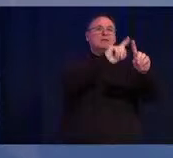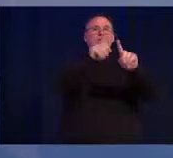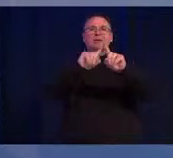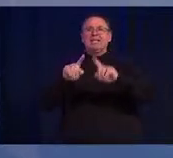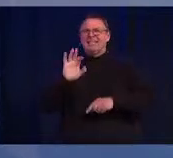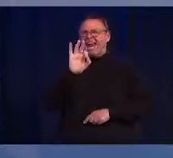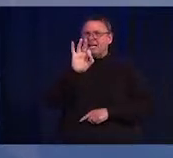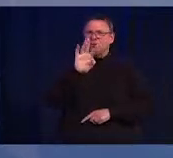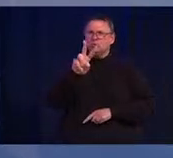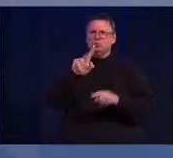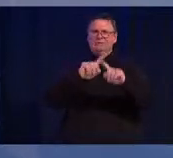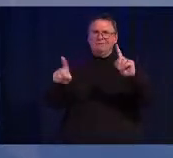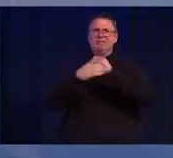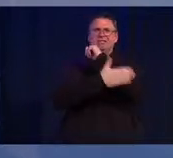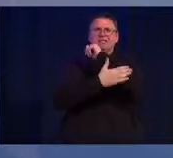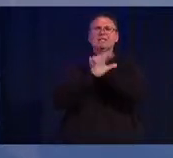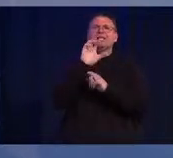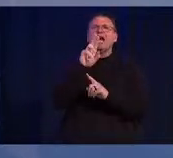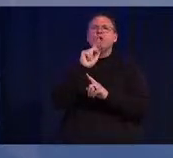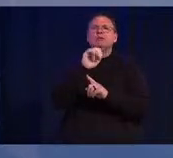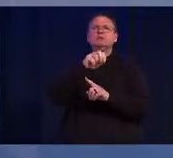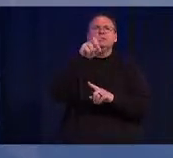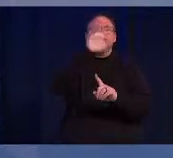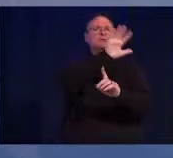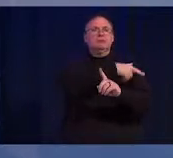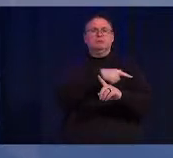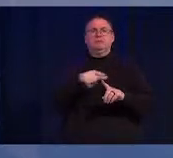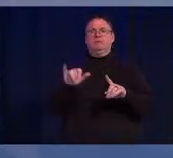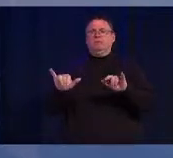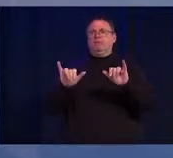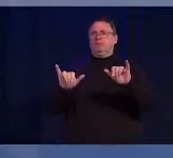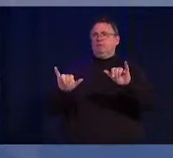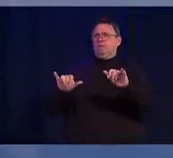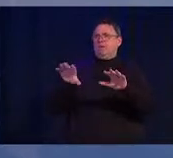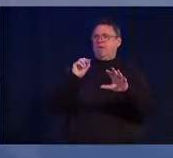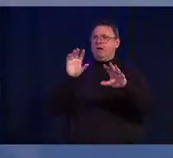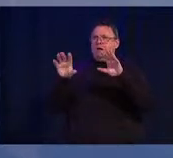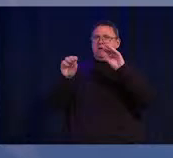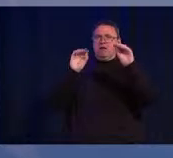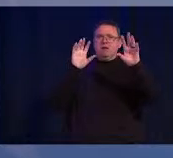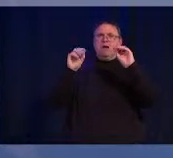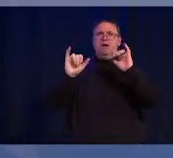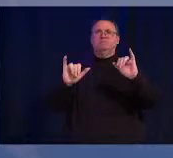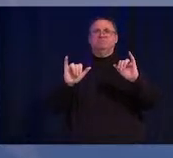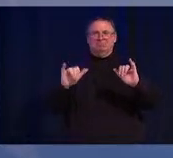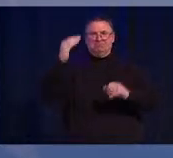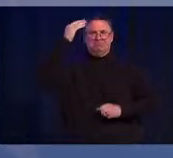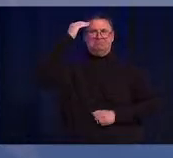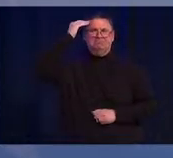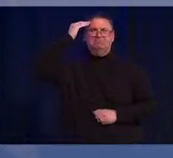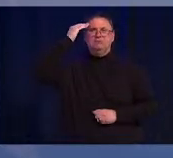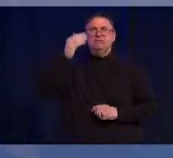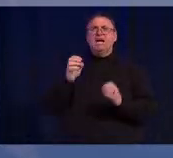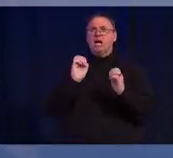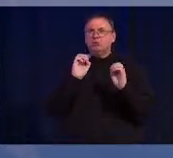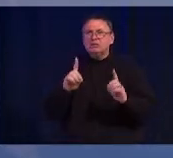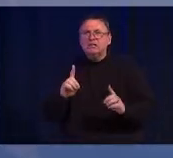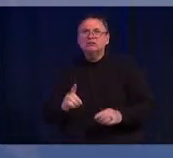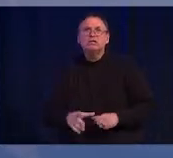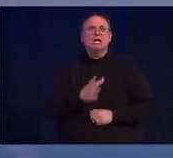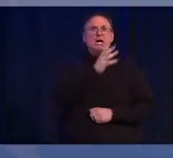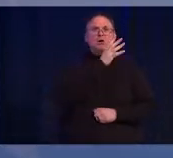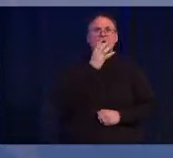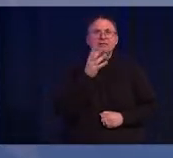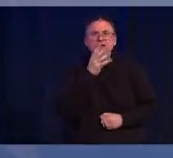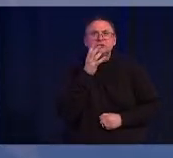you learn things like healthcare, education, agriculture, jobs in the economy, quality